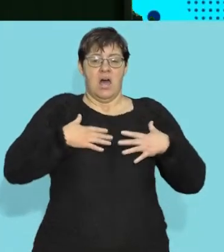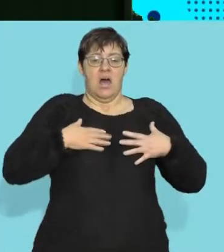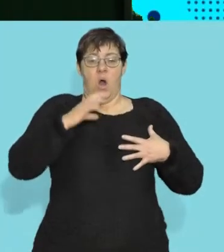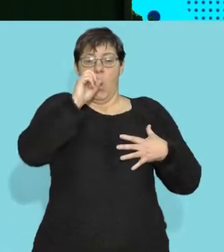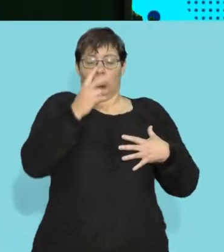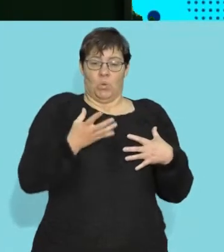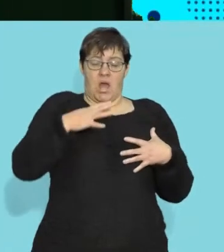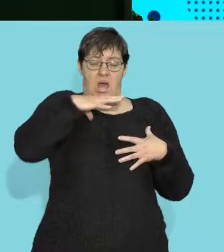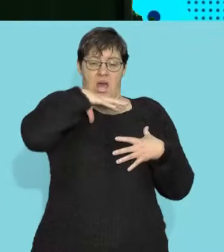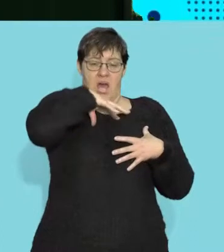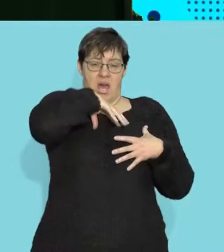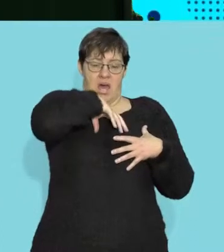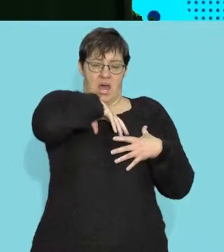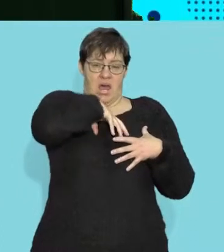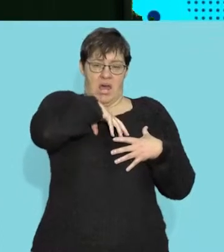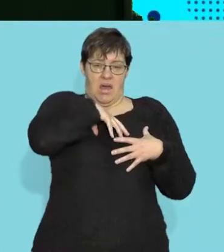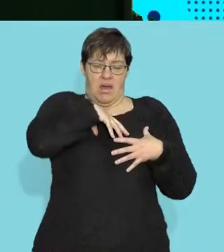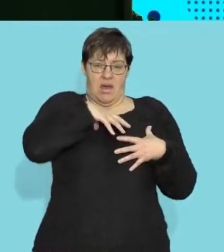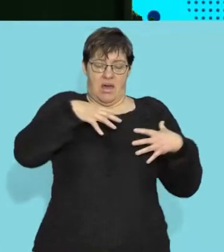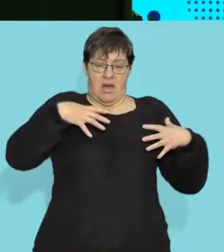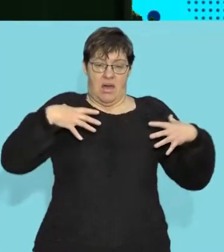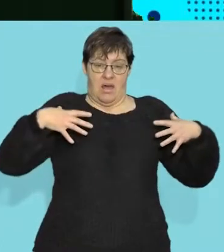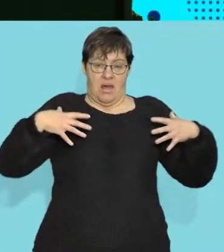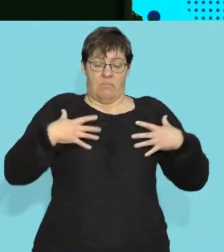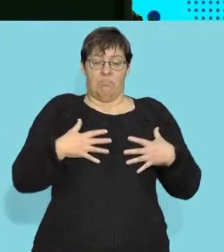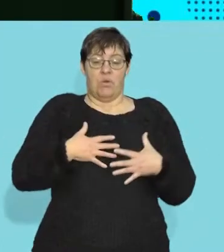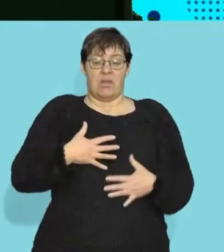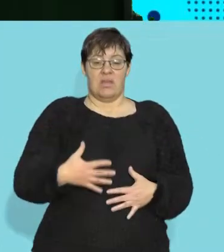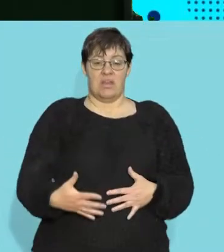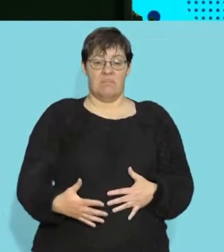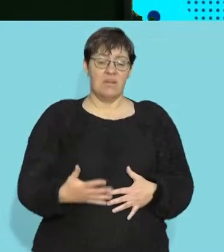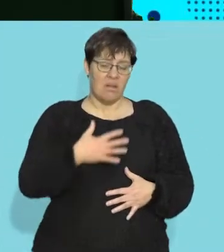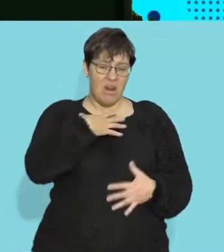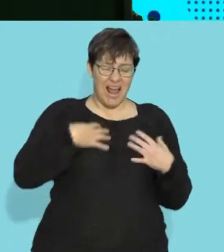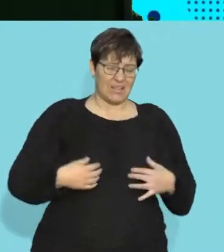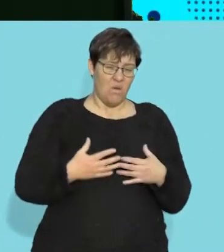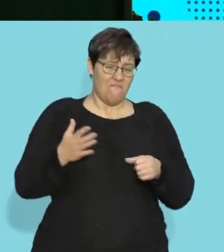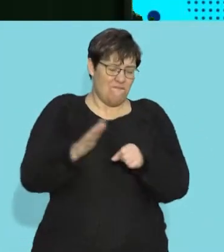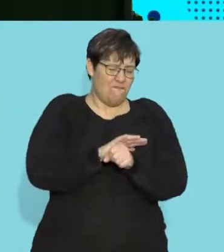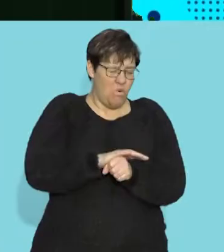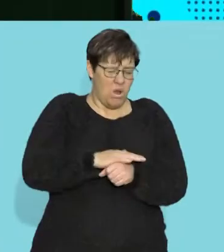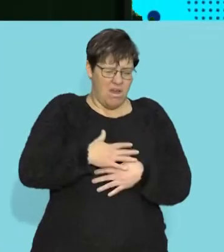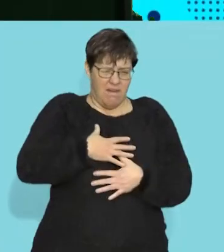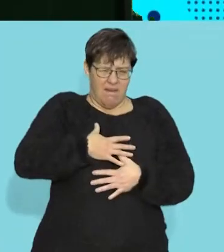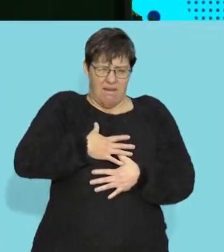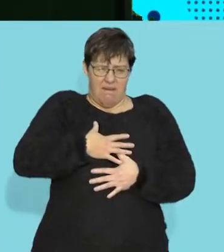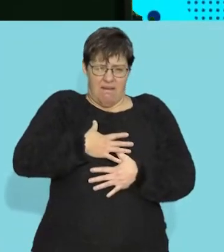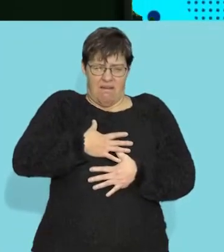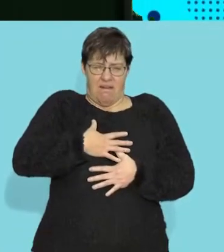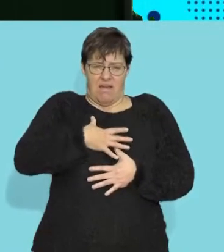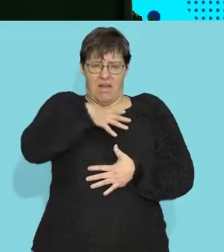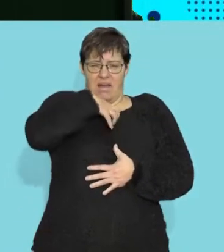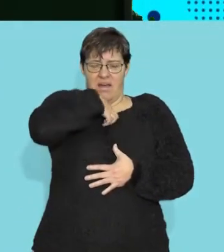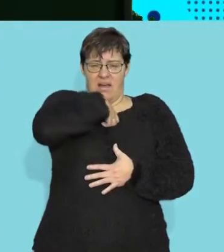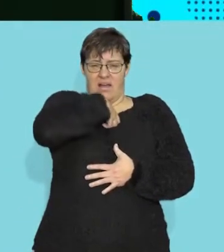much oxygen as you can. So you have this huge big breath, you fill your lungs, and then what you have